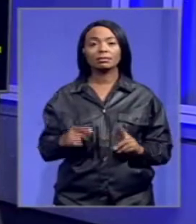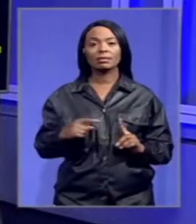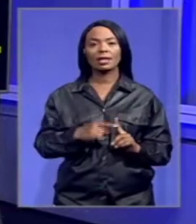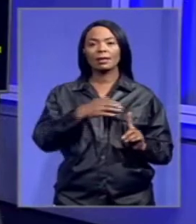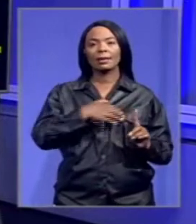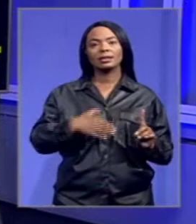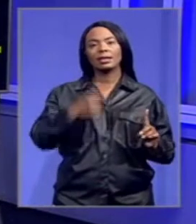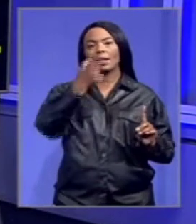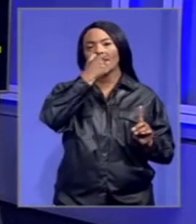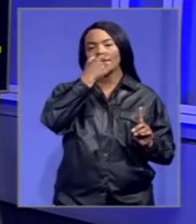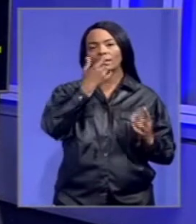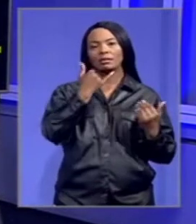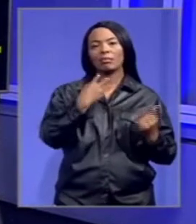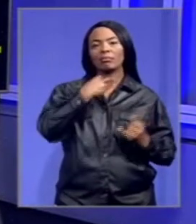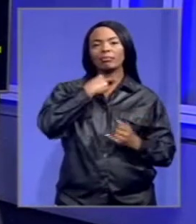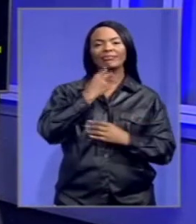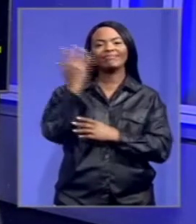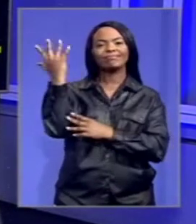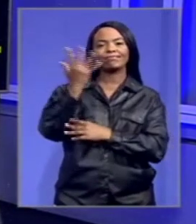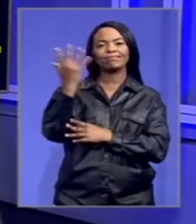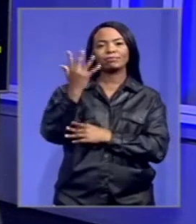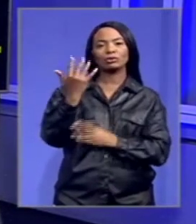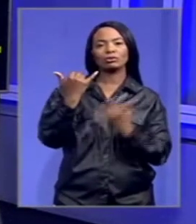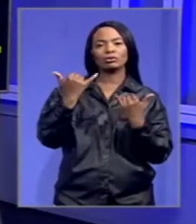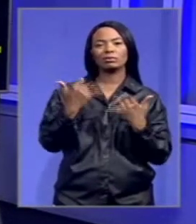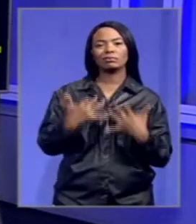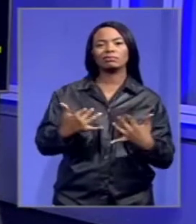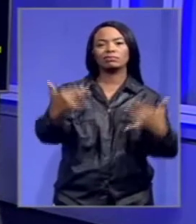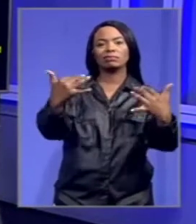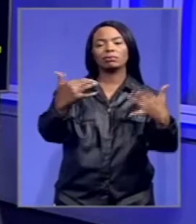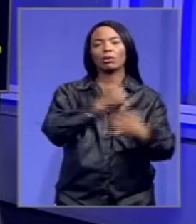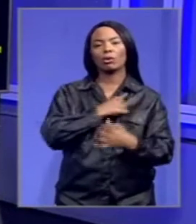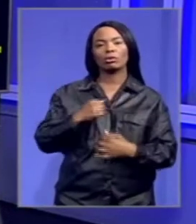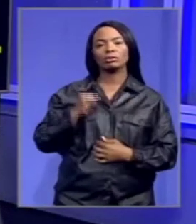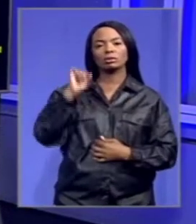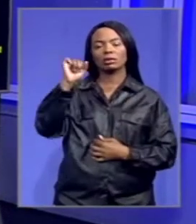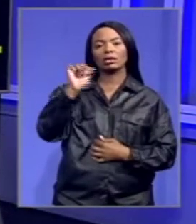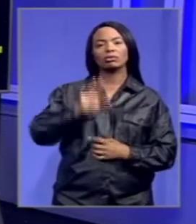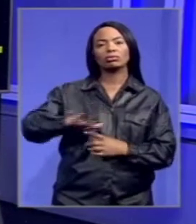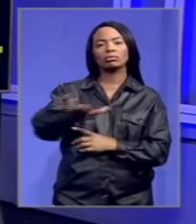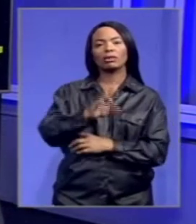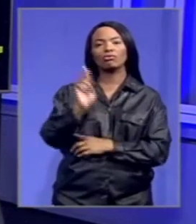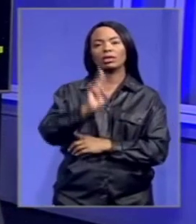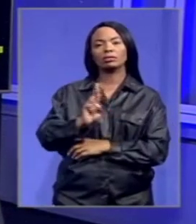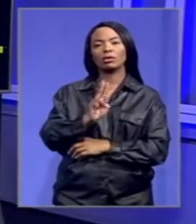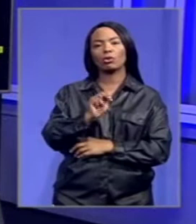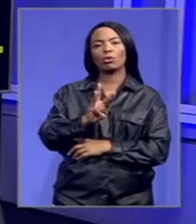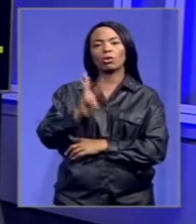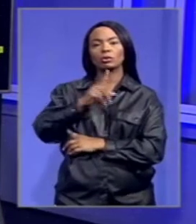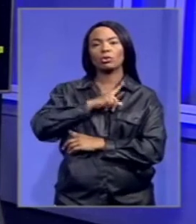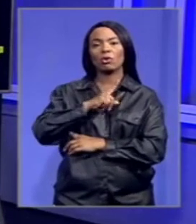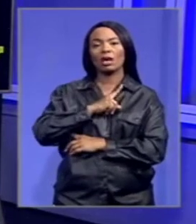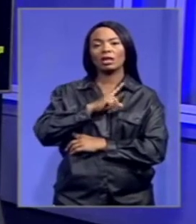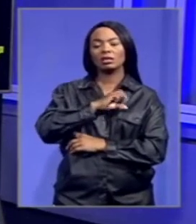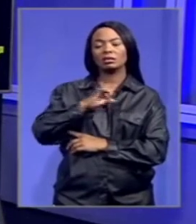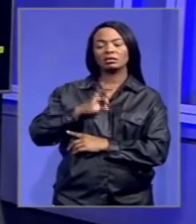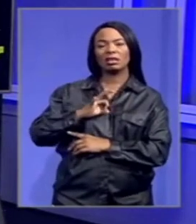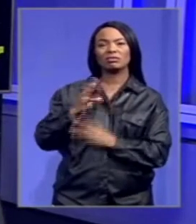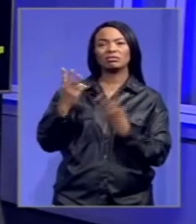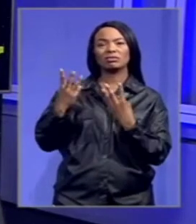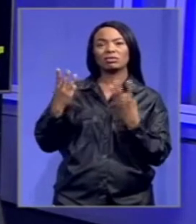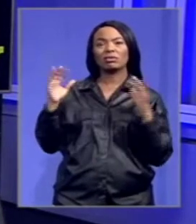Mopresidente Cyril Ramaphosa ha gona o setlela puo ya sehloho raleng ya Sesotho Rustenburg Northwest ka mora hore basebetsi ba halefileng ba sitise